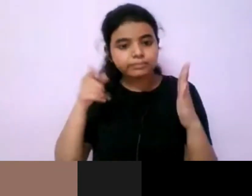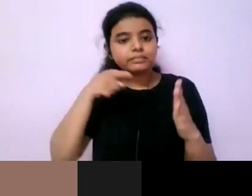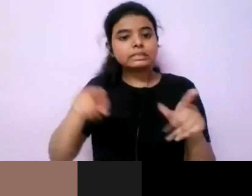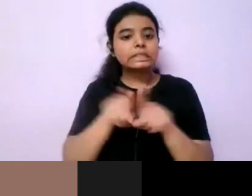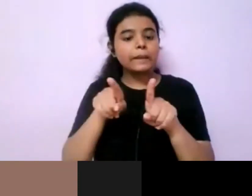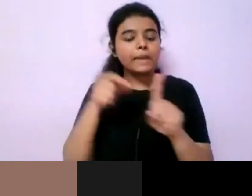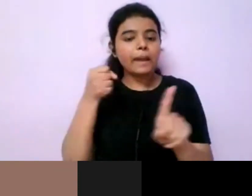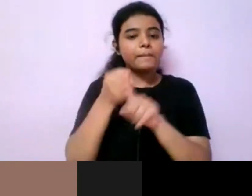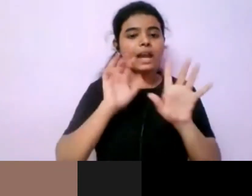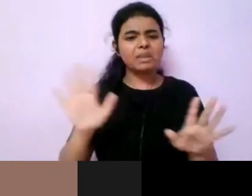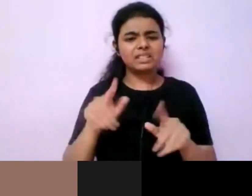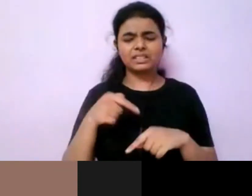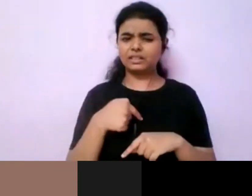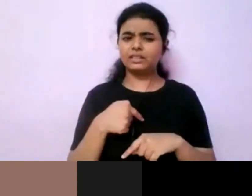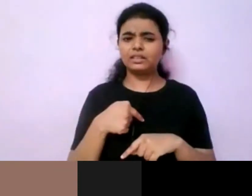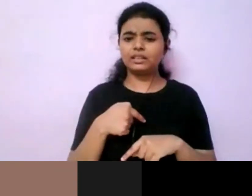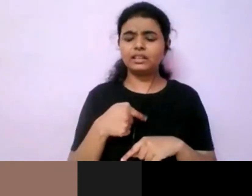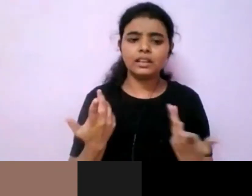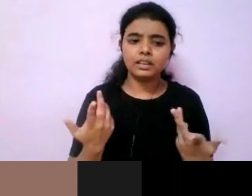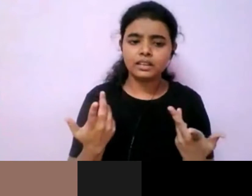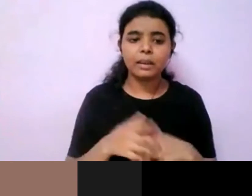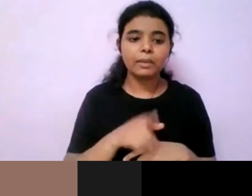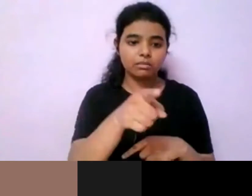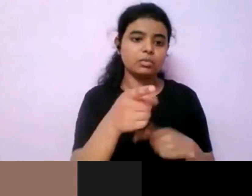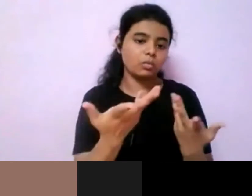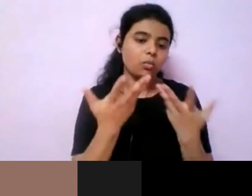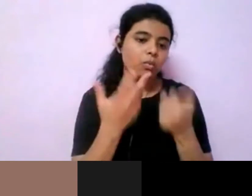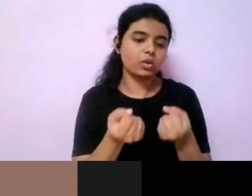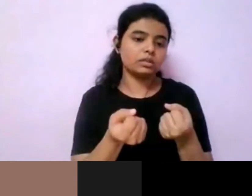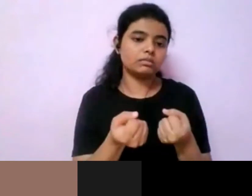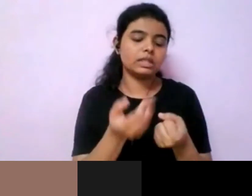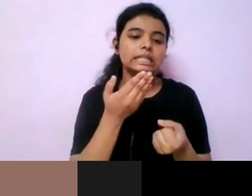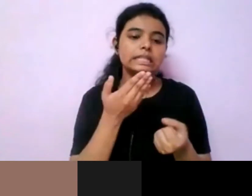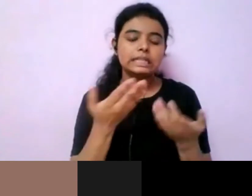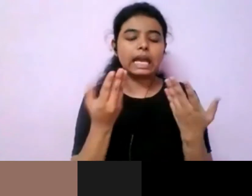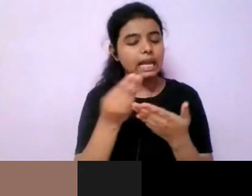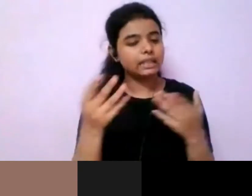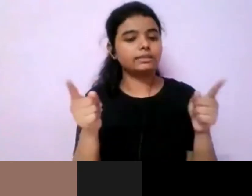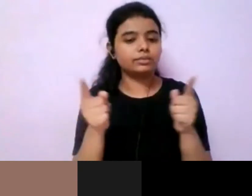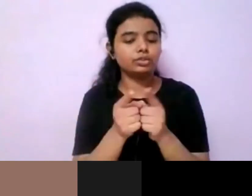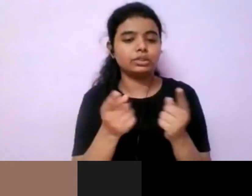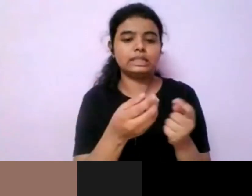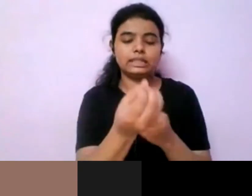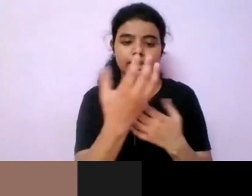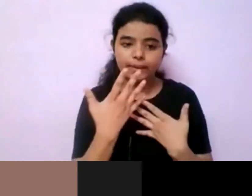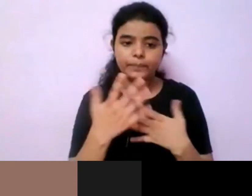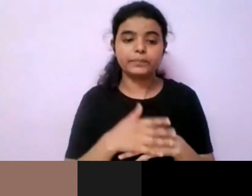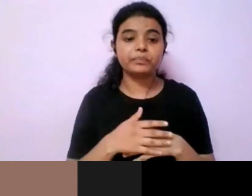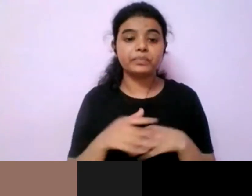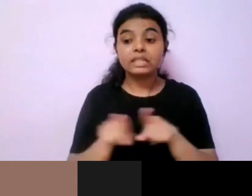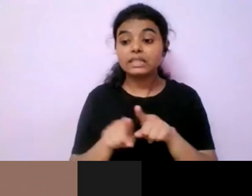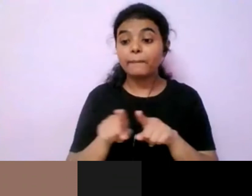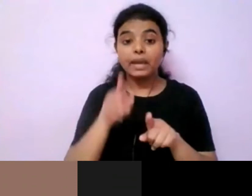So, a comment from you on the studentship part of doing